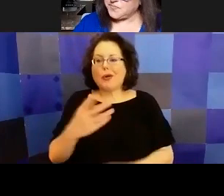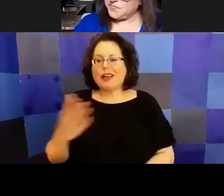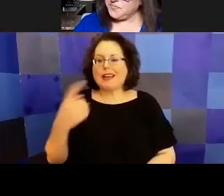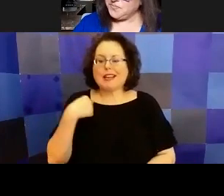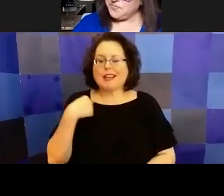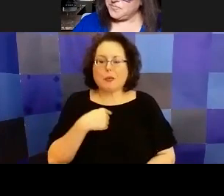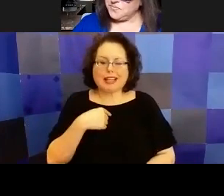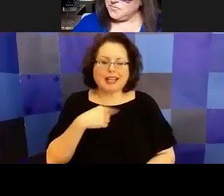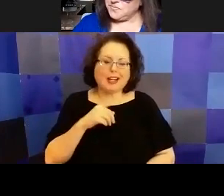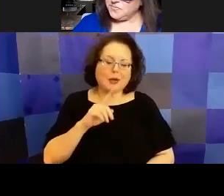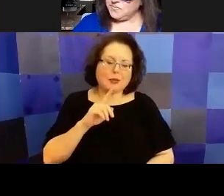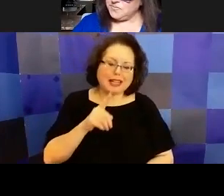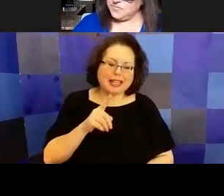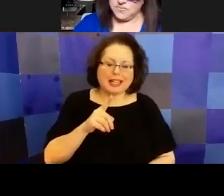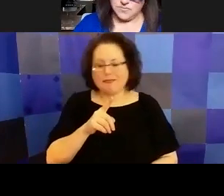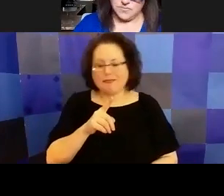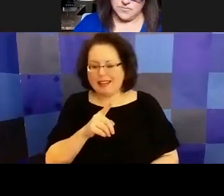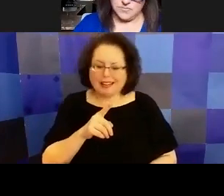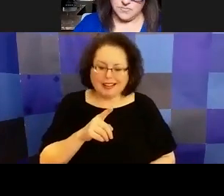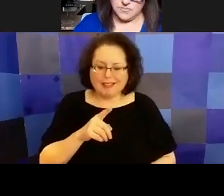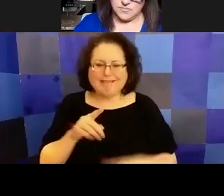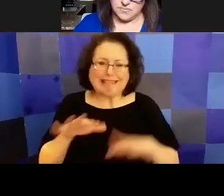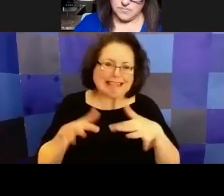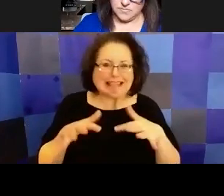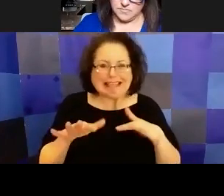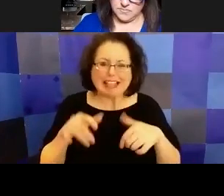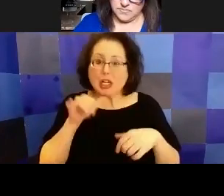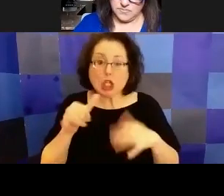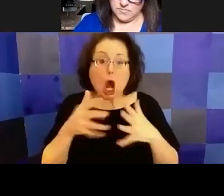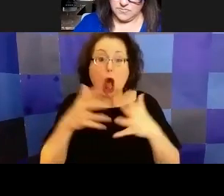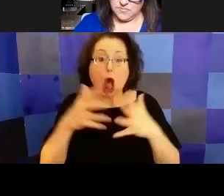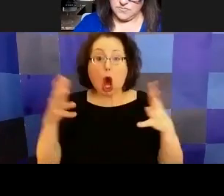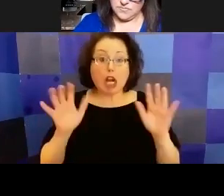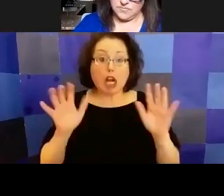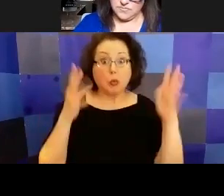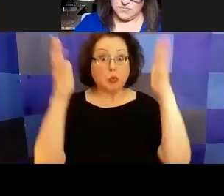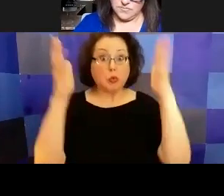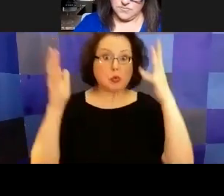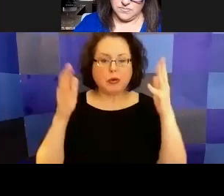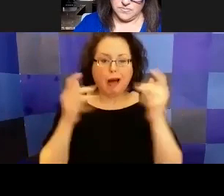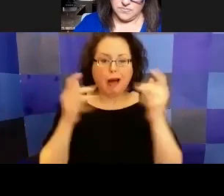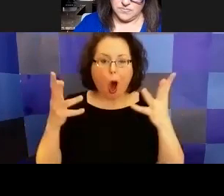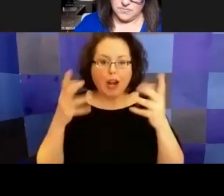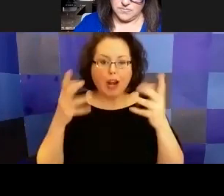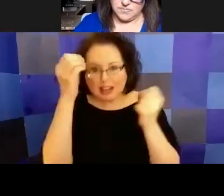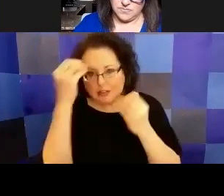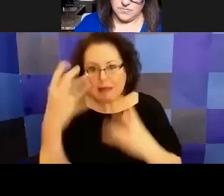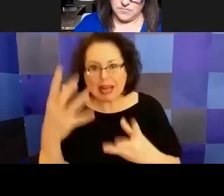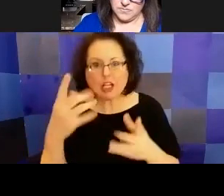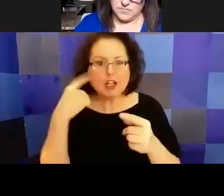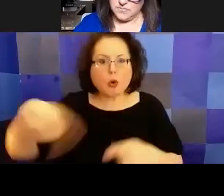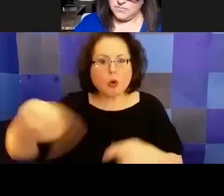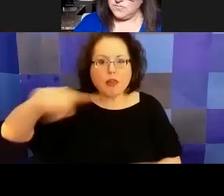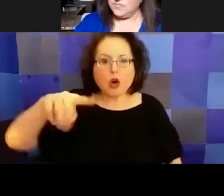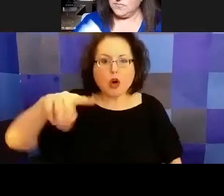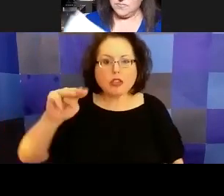is there wasn't a lot of fanfare. It doesn't seem like there's been a lot of information to magistrates, making sure they know about